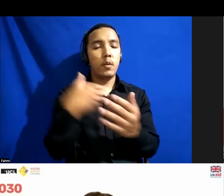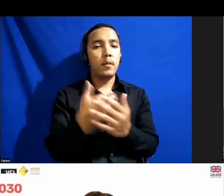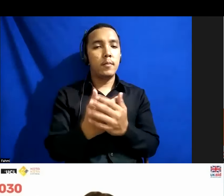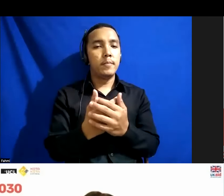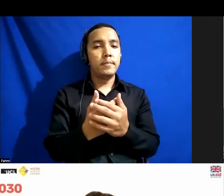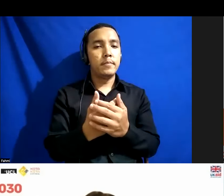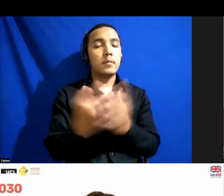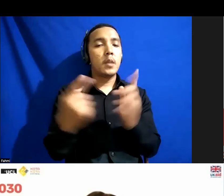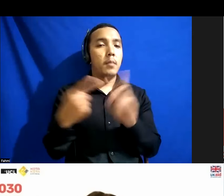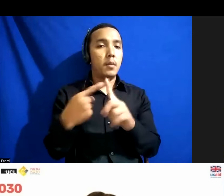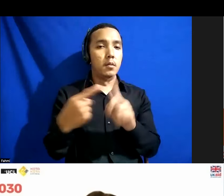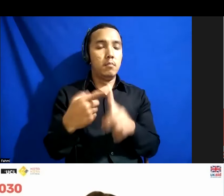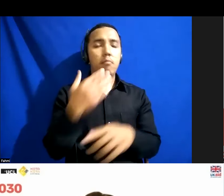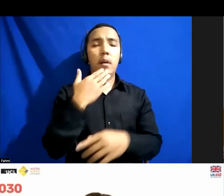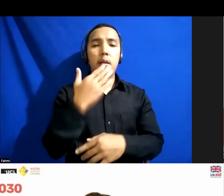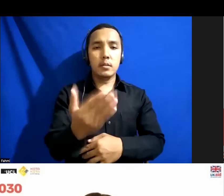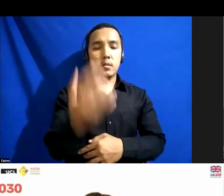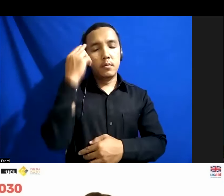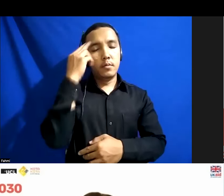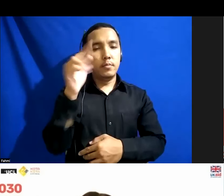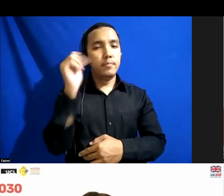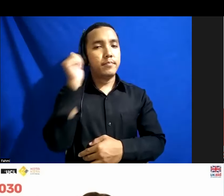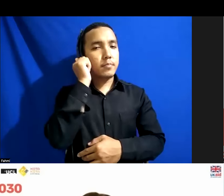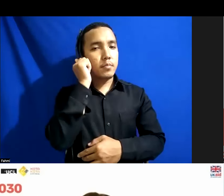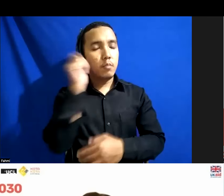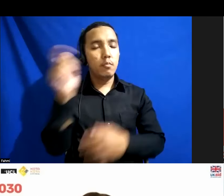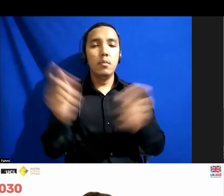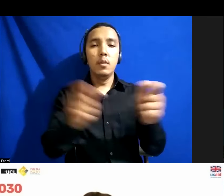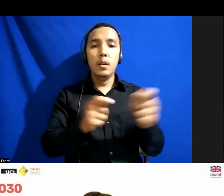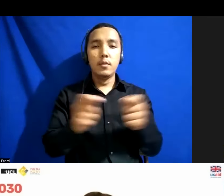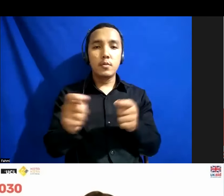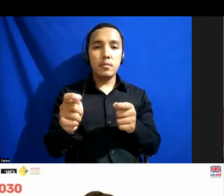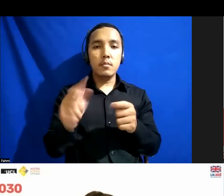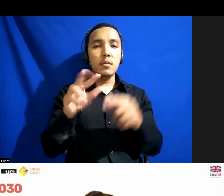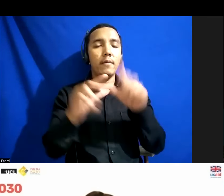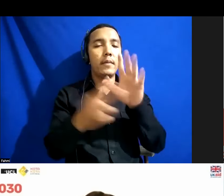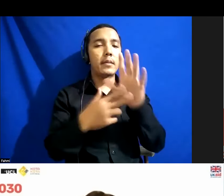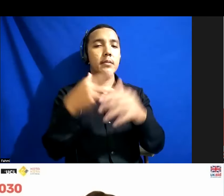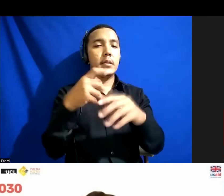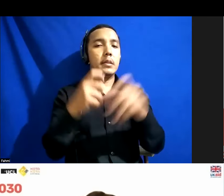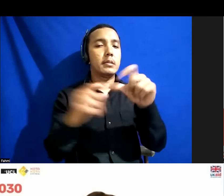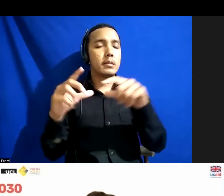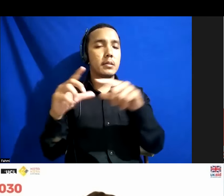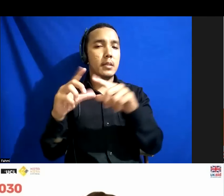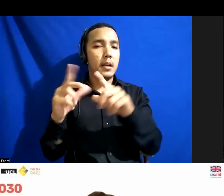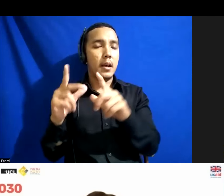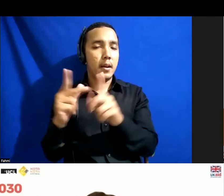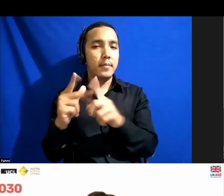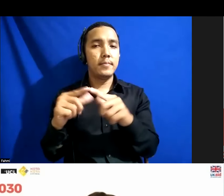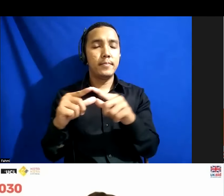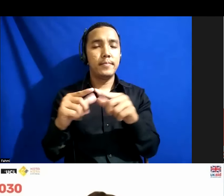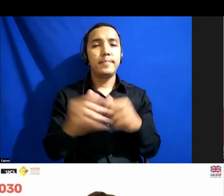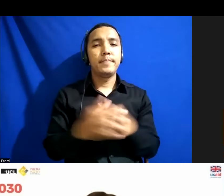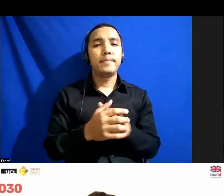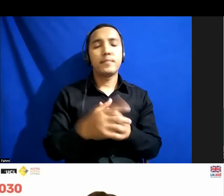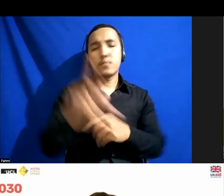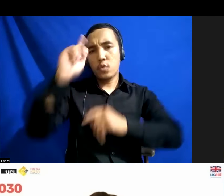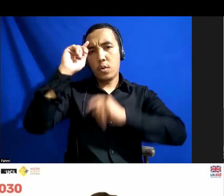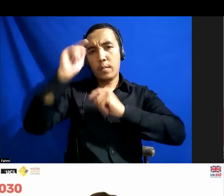like to convey my gratitude to the moderator, Ibu Vanessa Manituri, and also